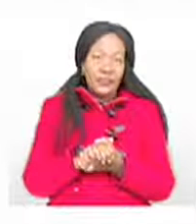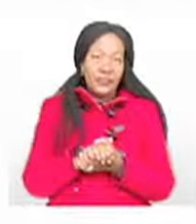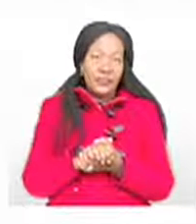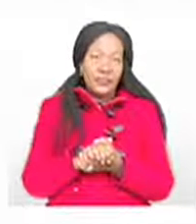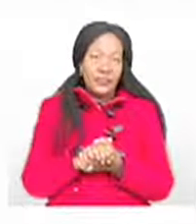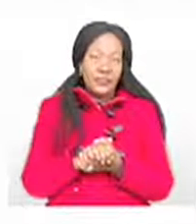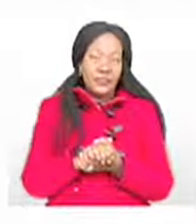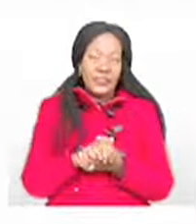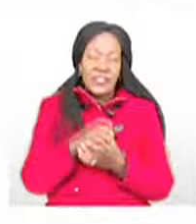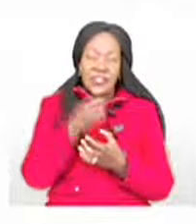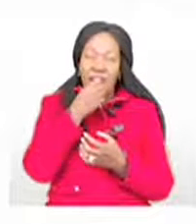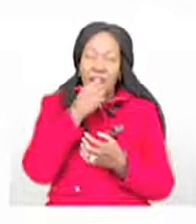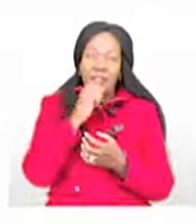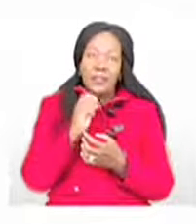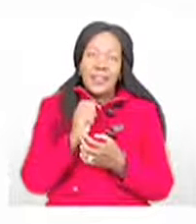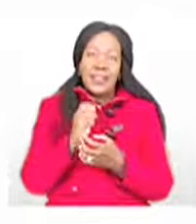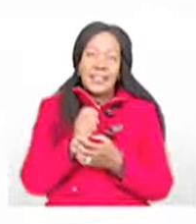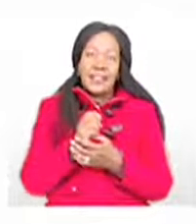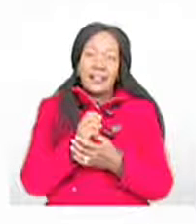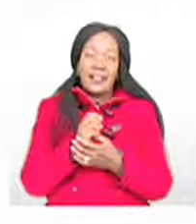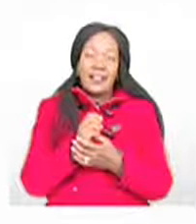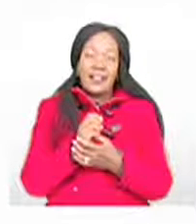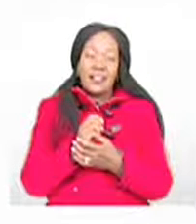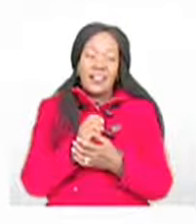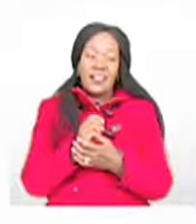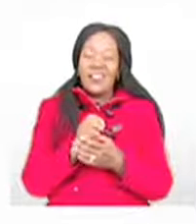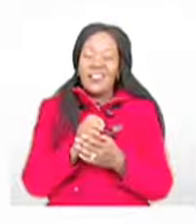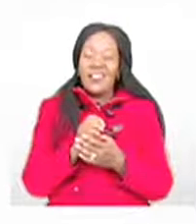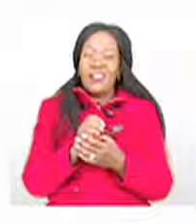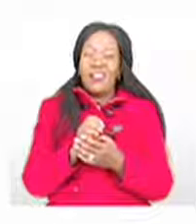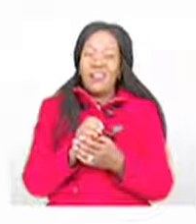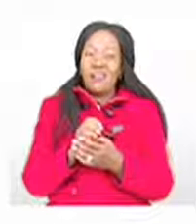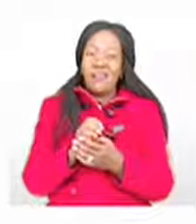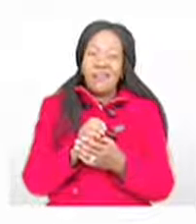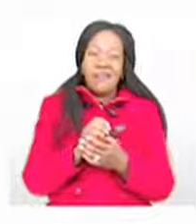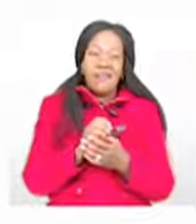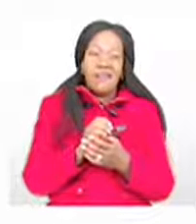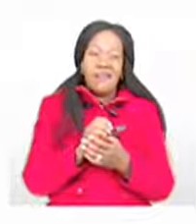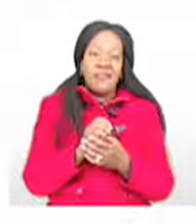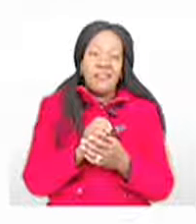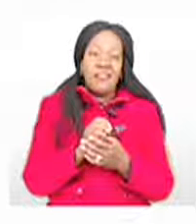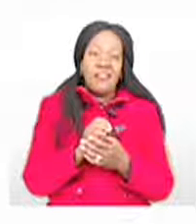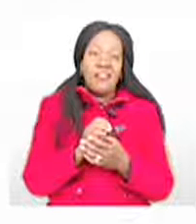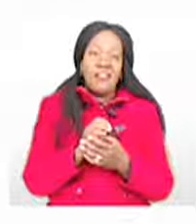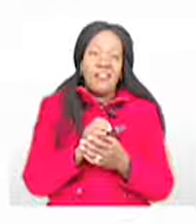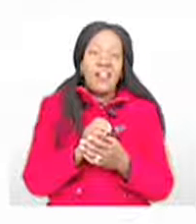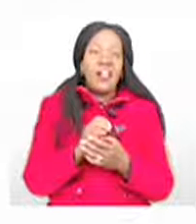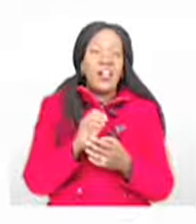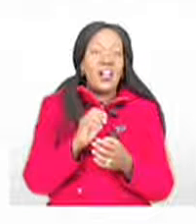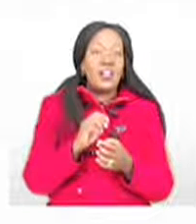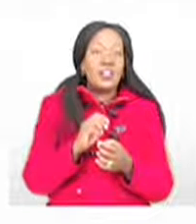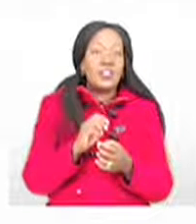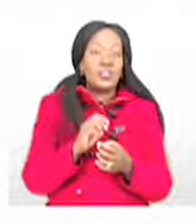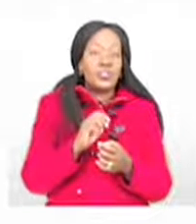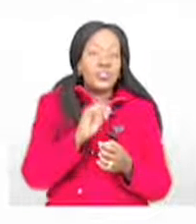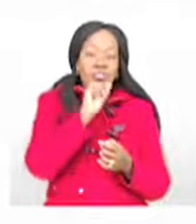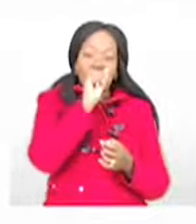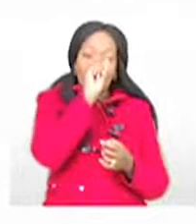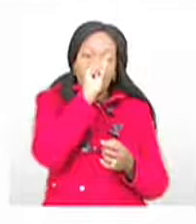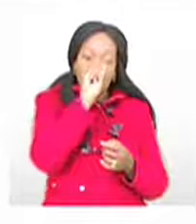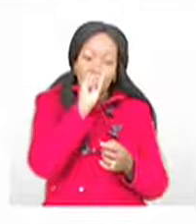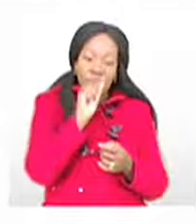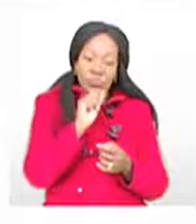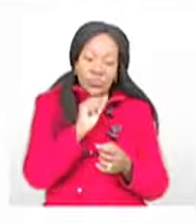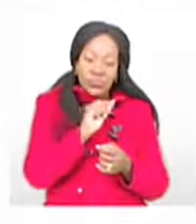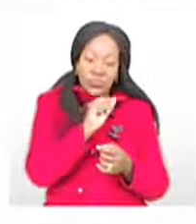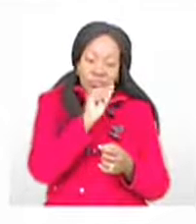With your pencil or pencil color, I would like you to trace the dots, join